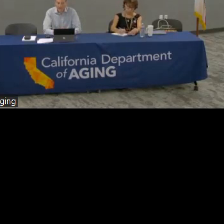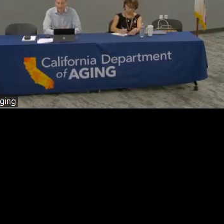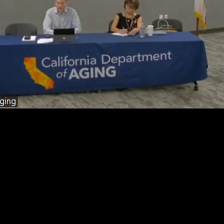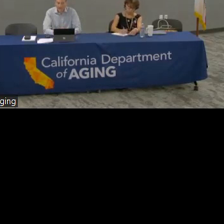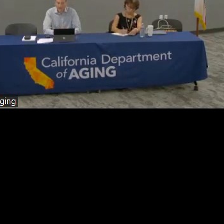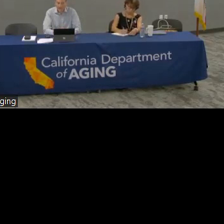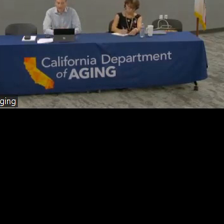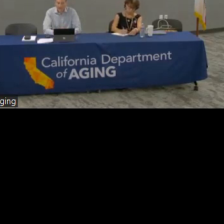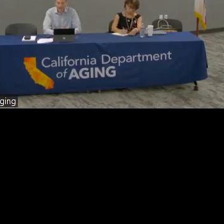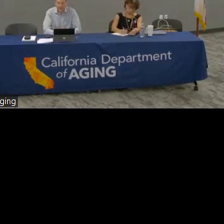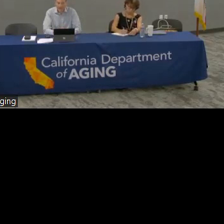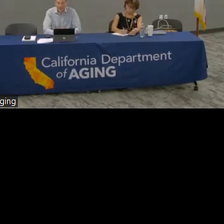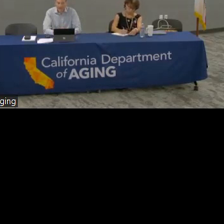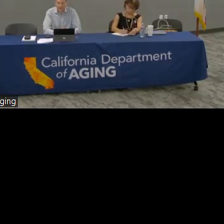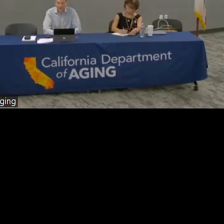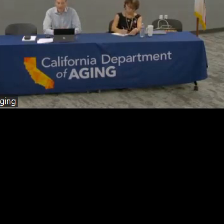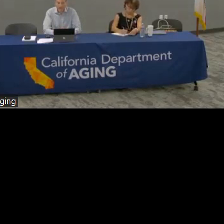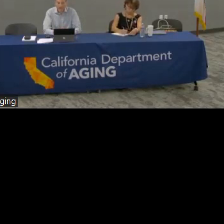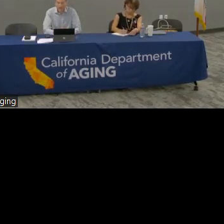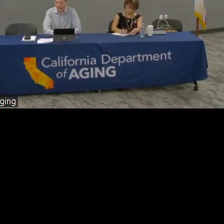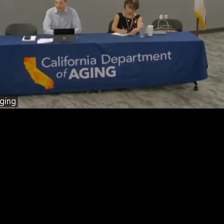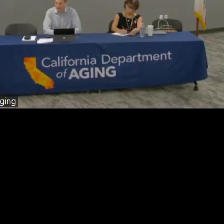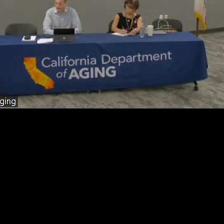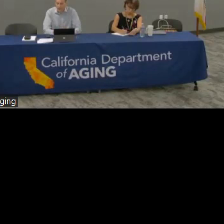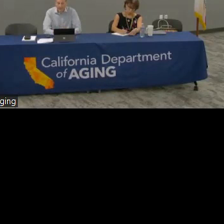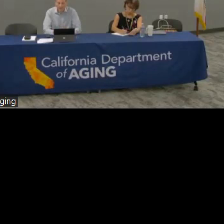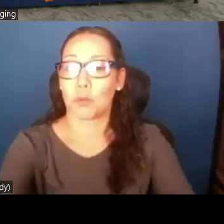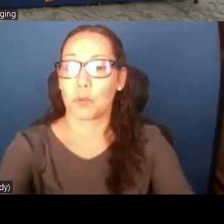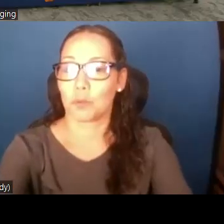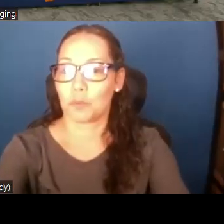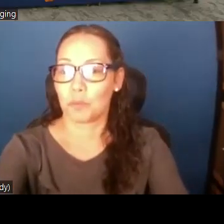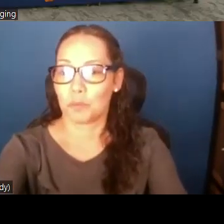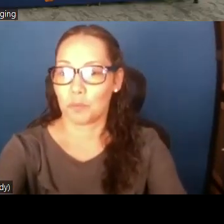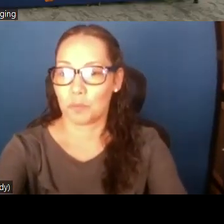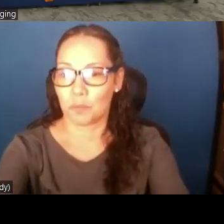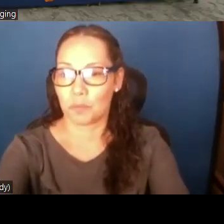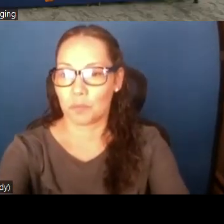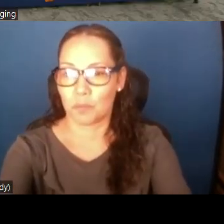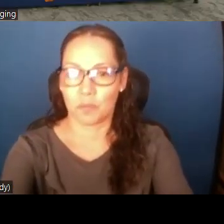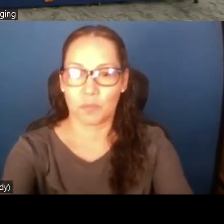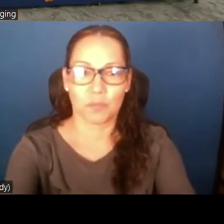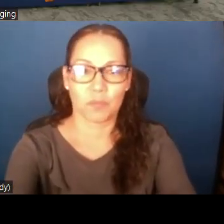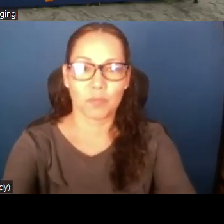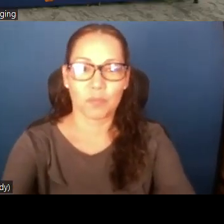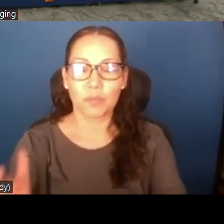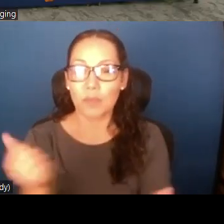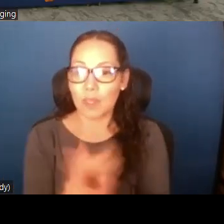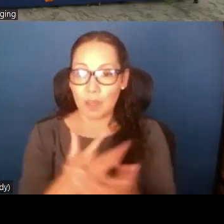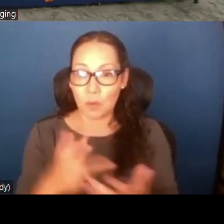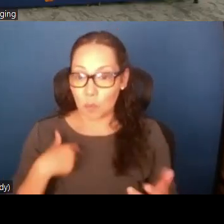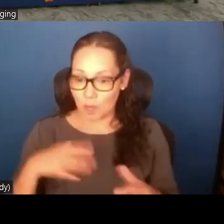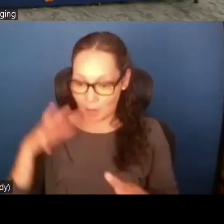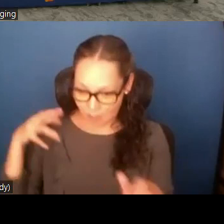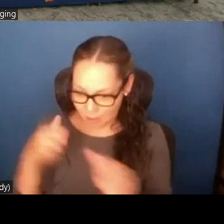from the members of the public in order to formulate these principles. In all, we've captured 7